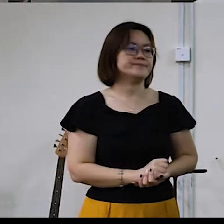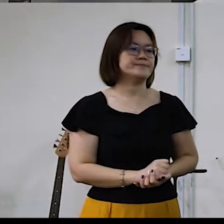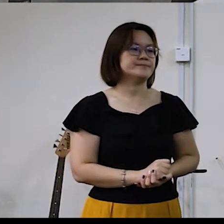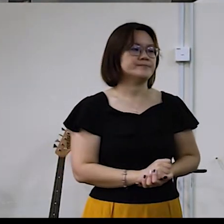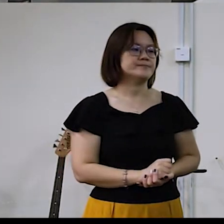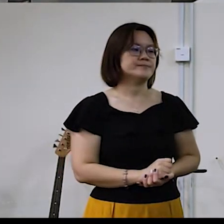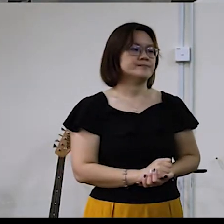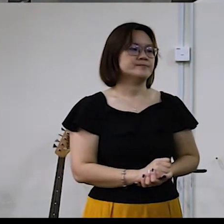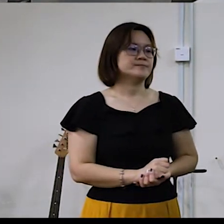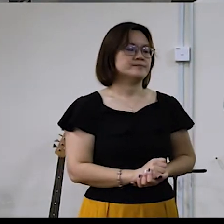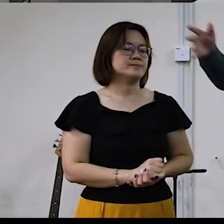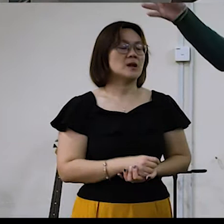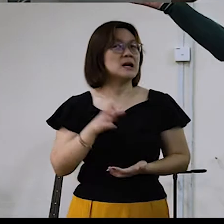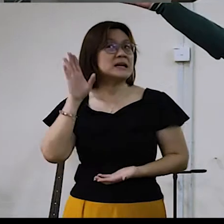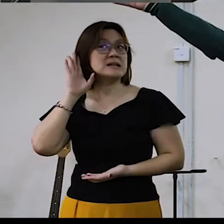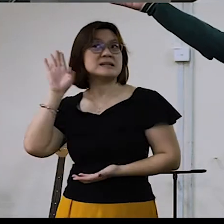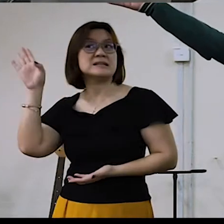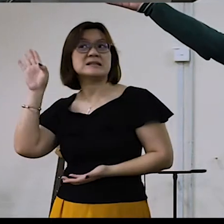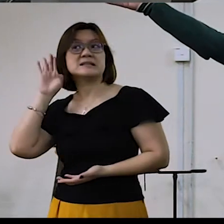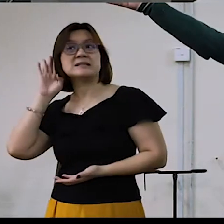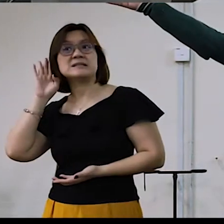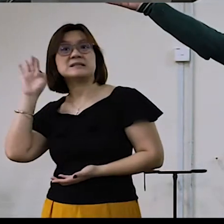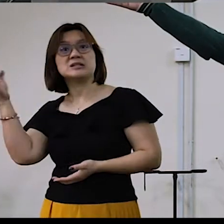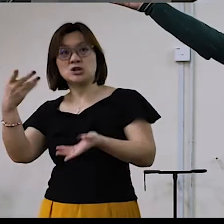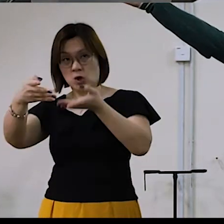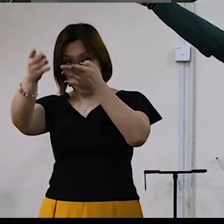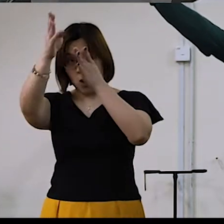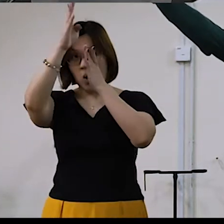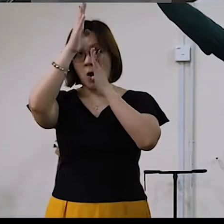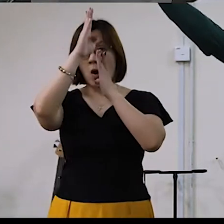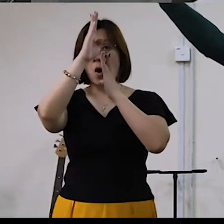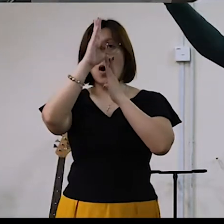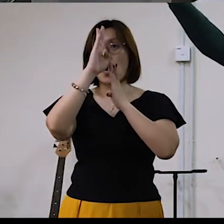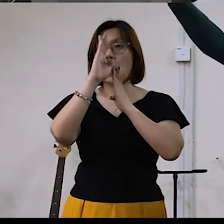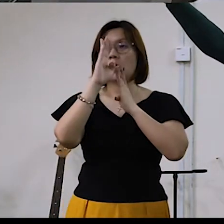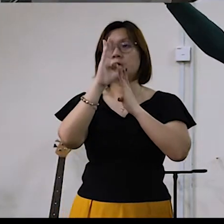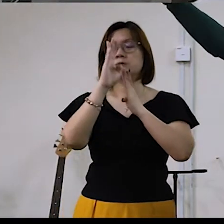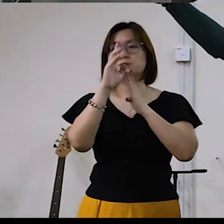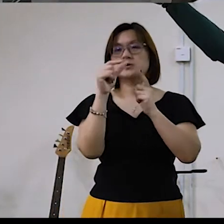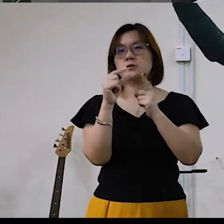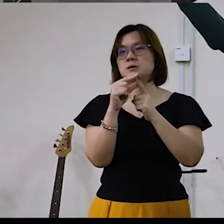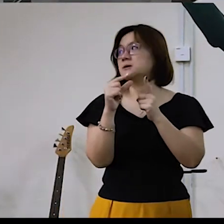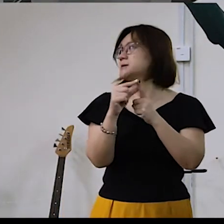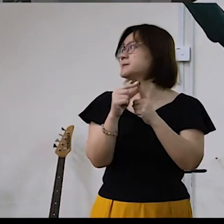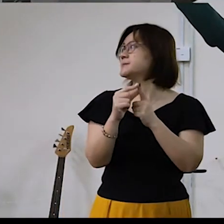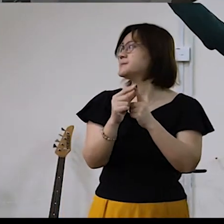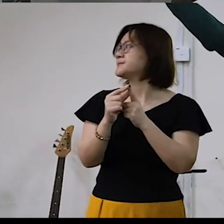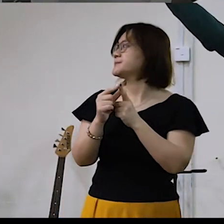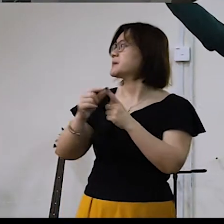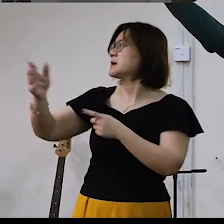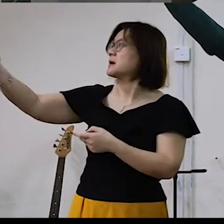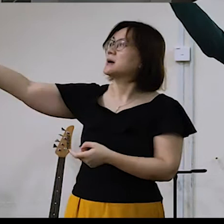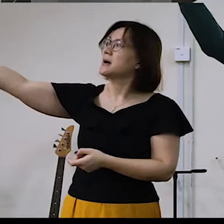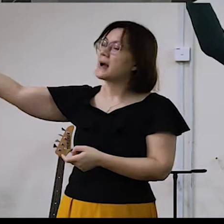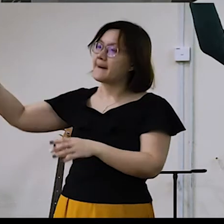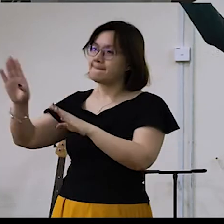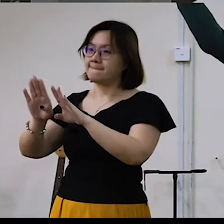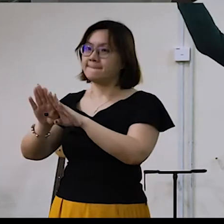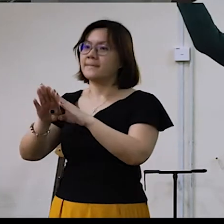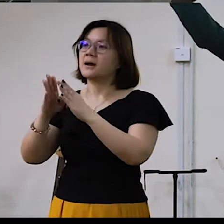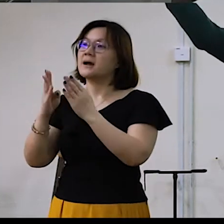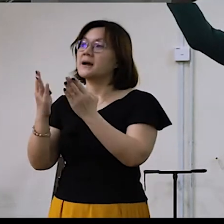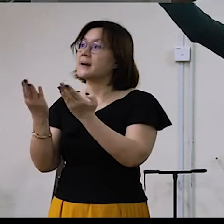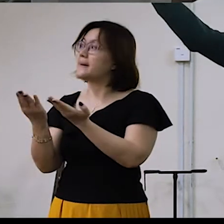of God. We have a lot of Bibles there. Okay, and Marianne make a card there say, take me home. I wonder if anybody